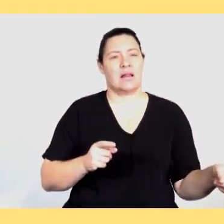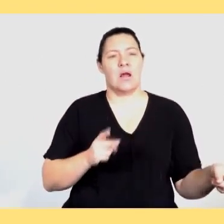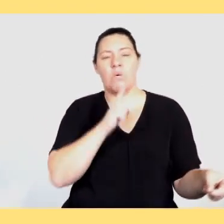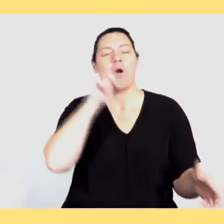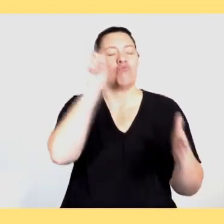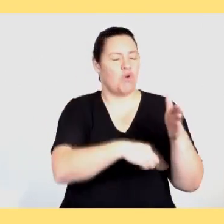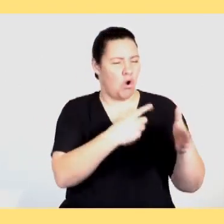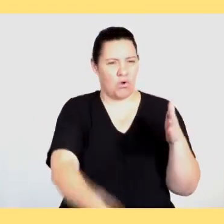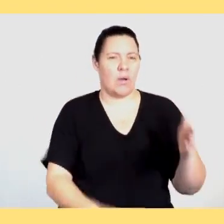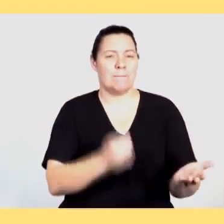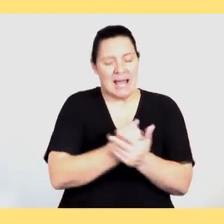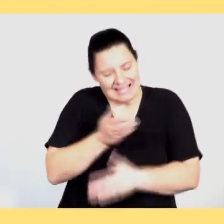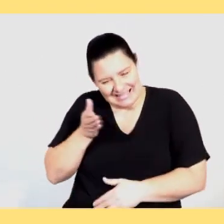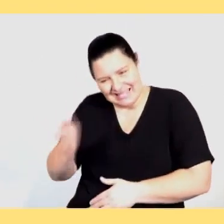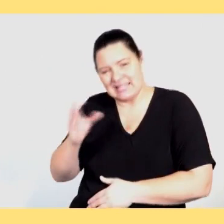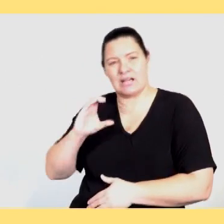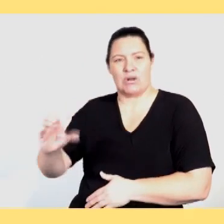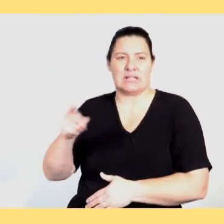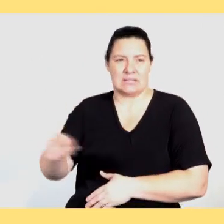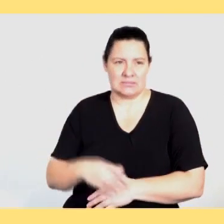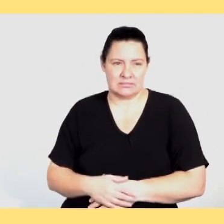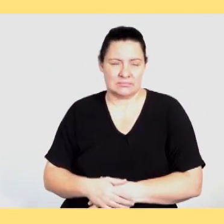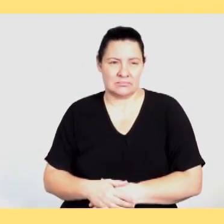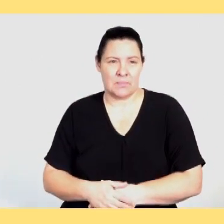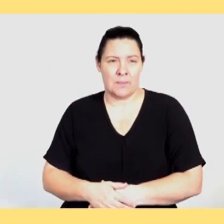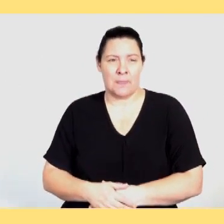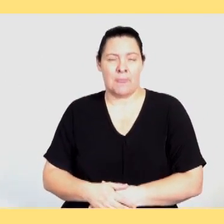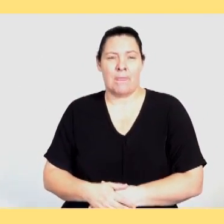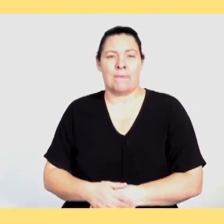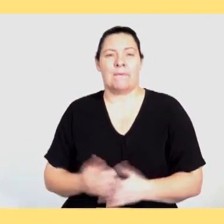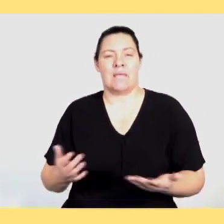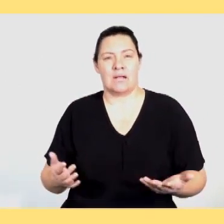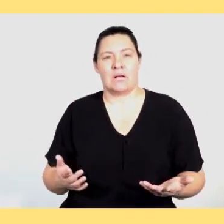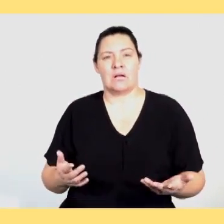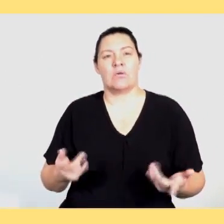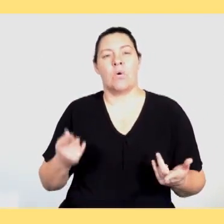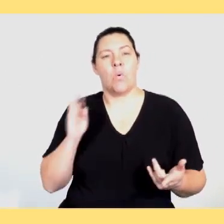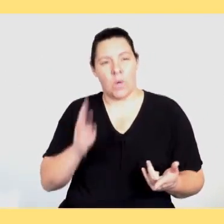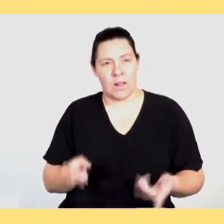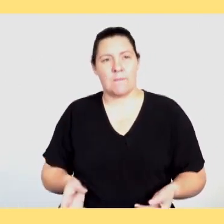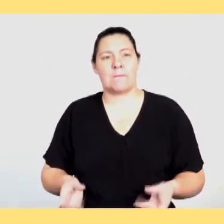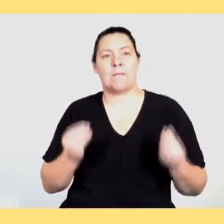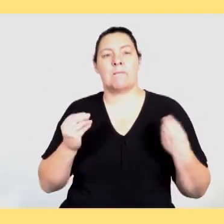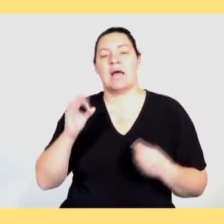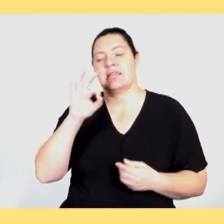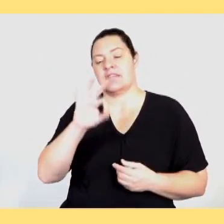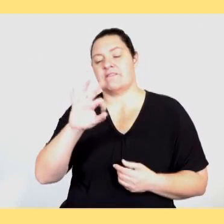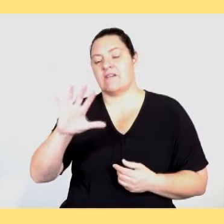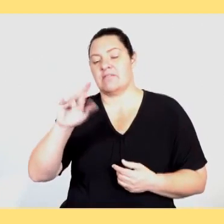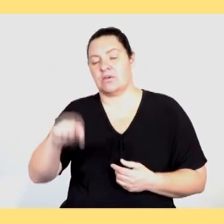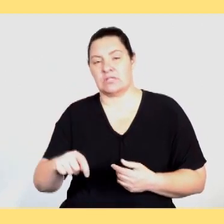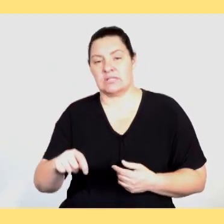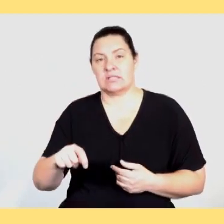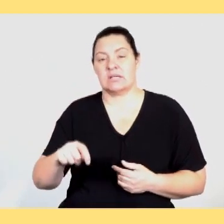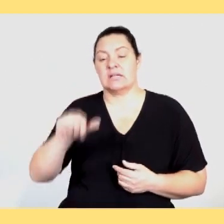Your teacher will give you a wrong there. But your cost of sales will come now to the credit side, and you are going to get